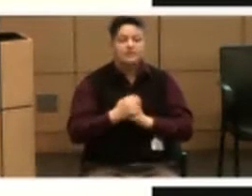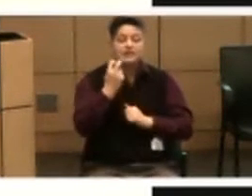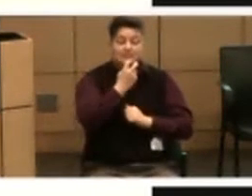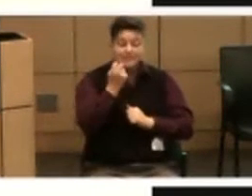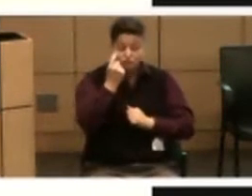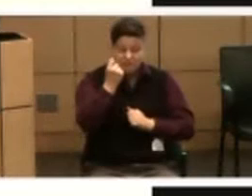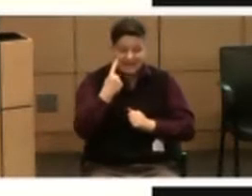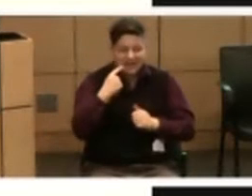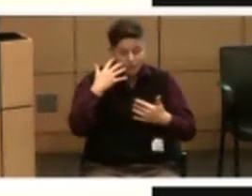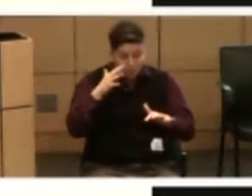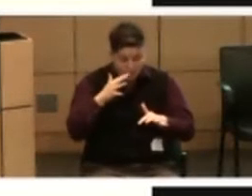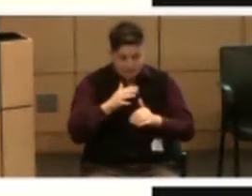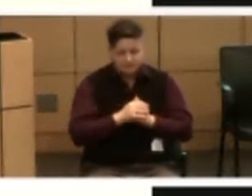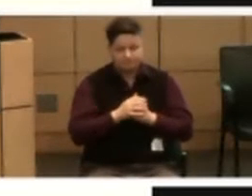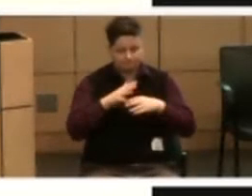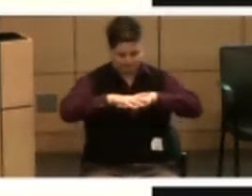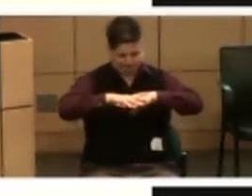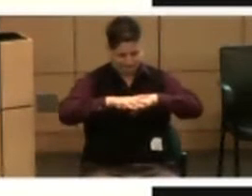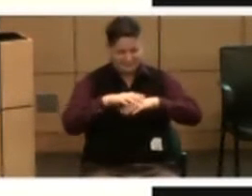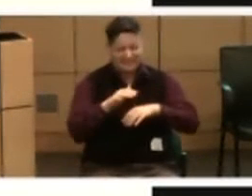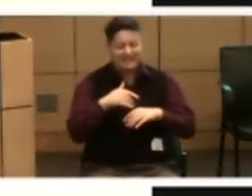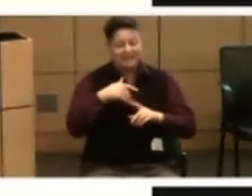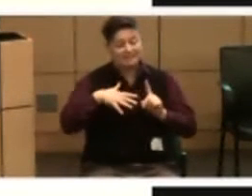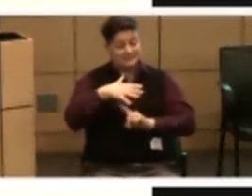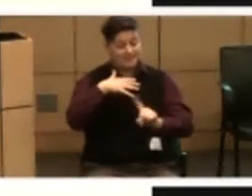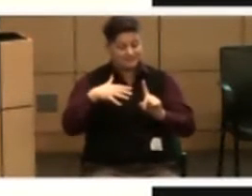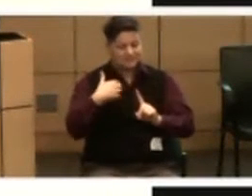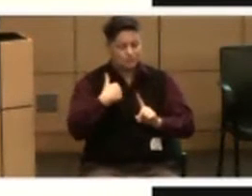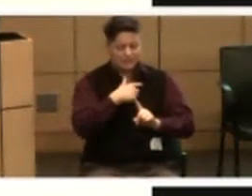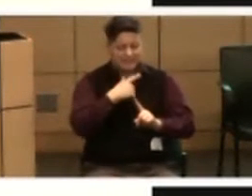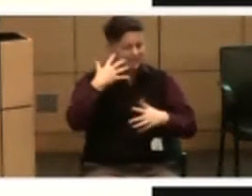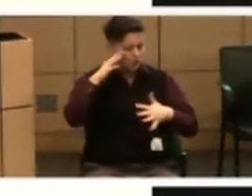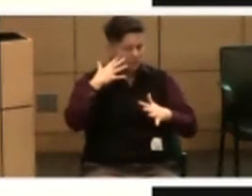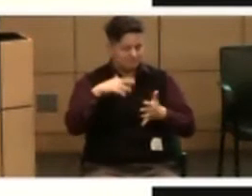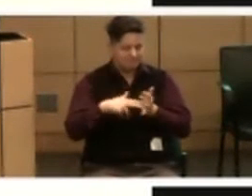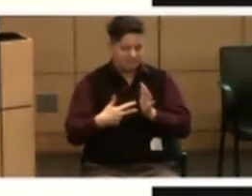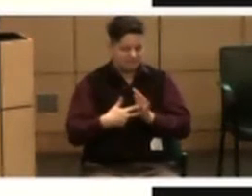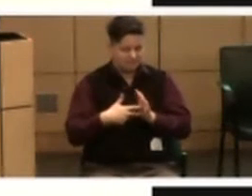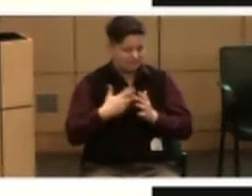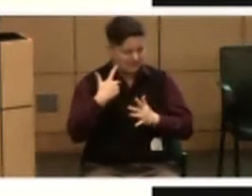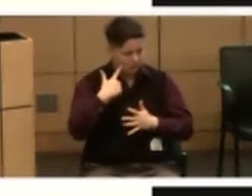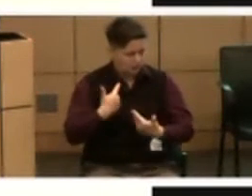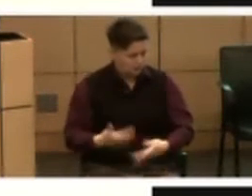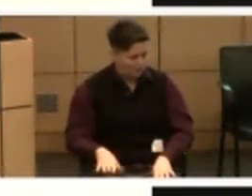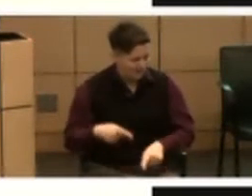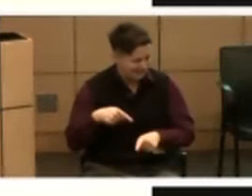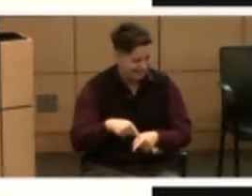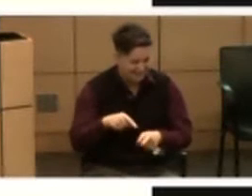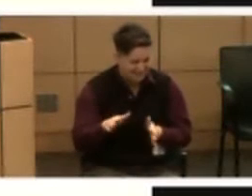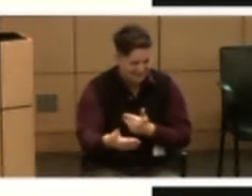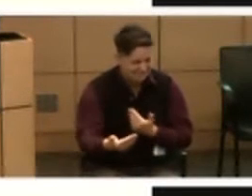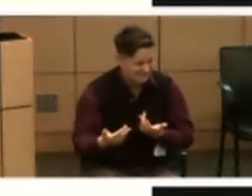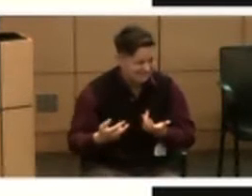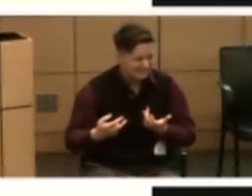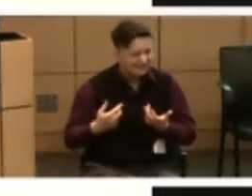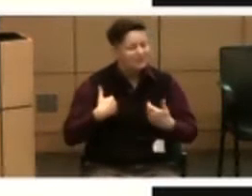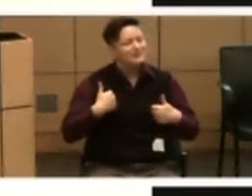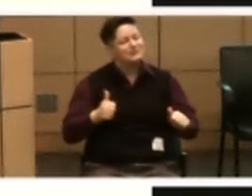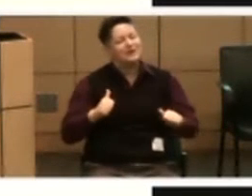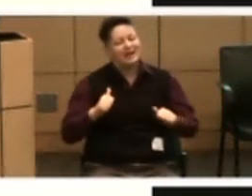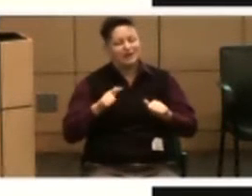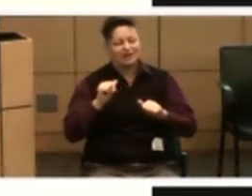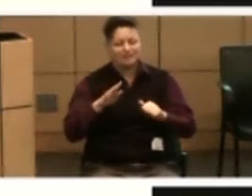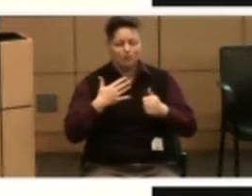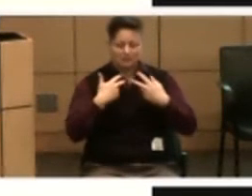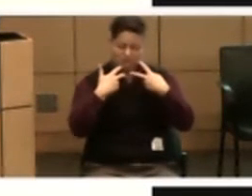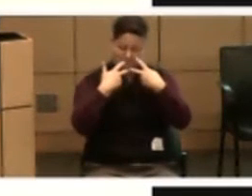not in this context, we use the term noise usually to mean any unwanted sound. We're trying in our lab to kind of split that apart